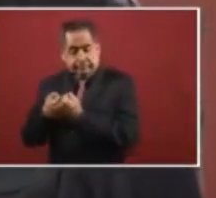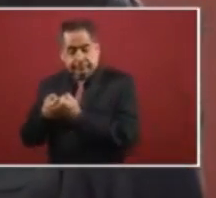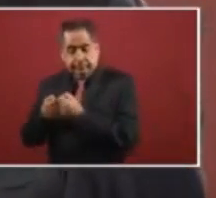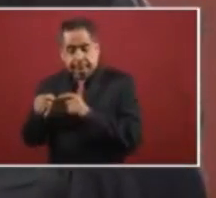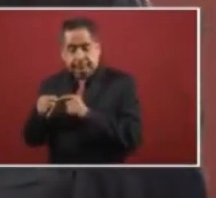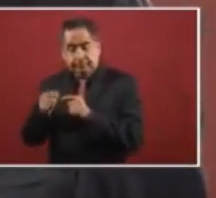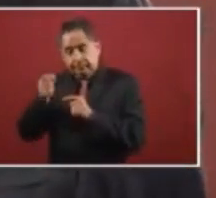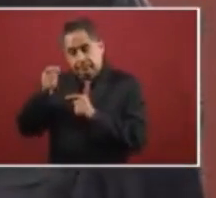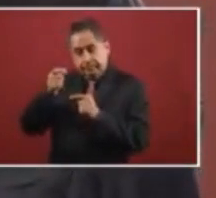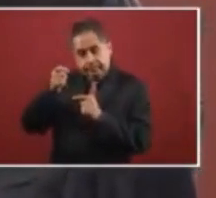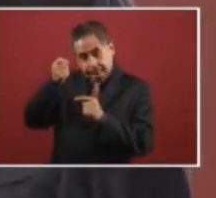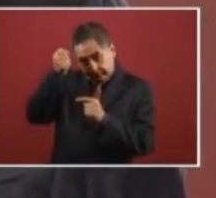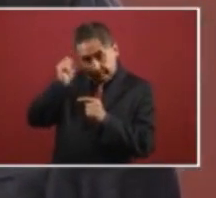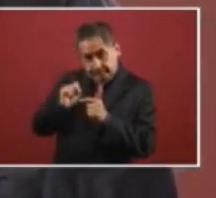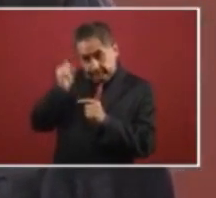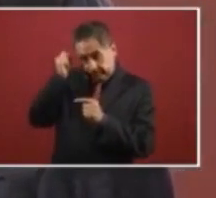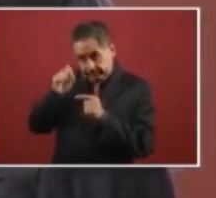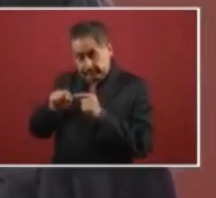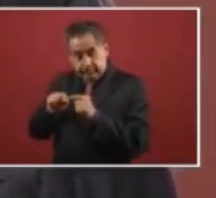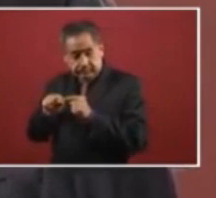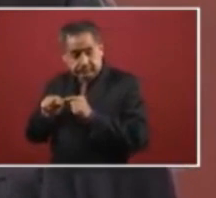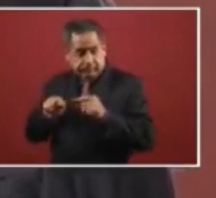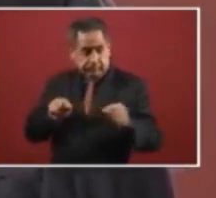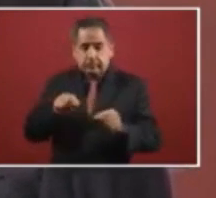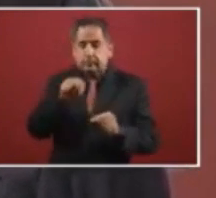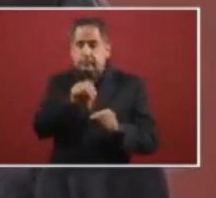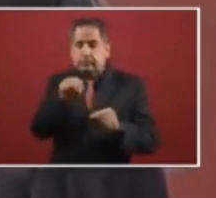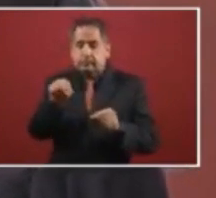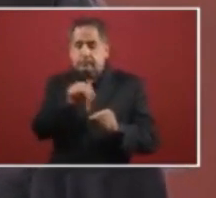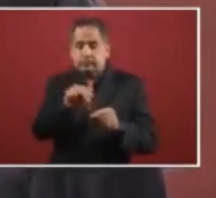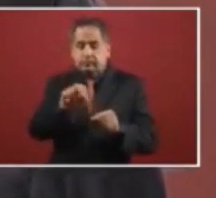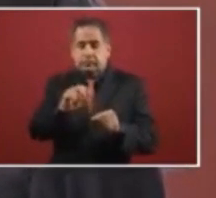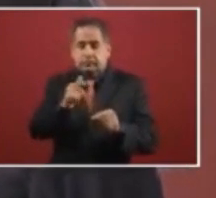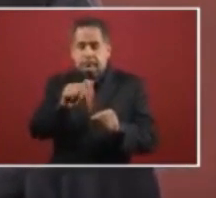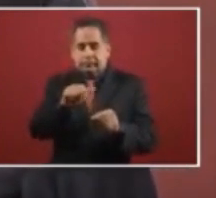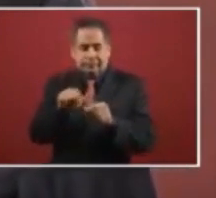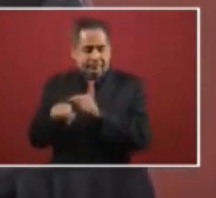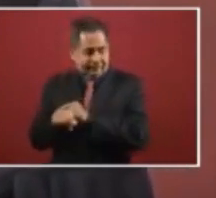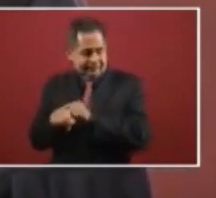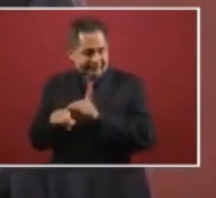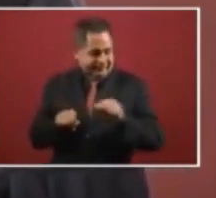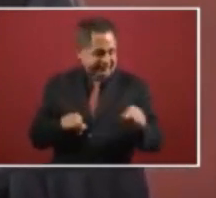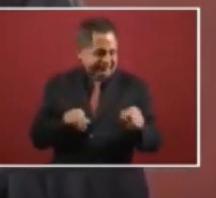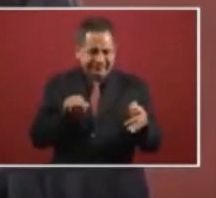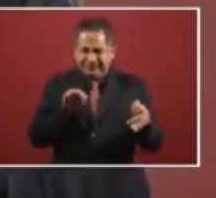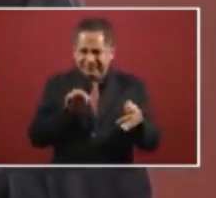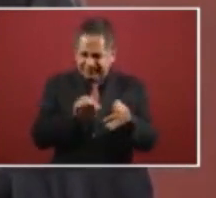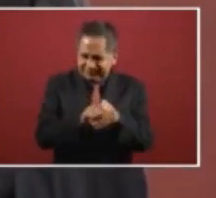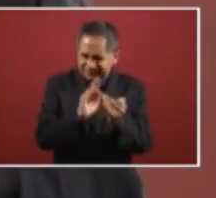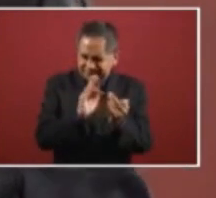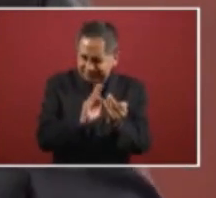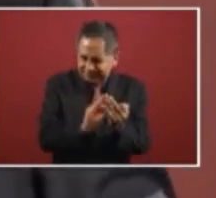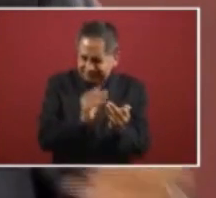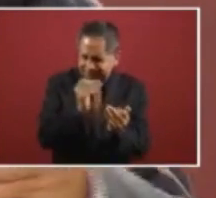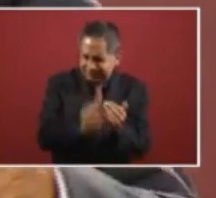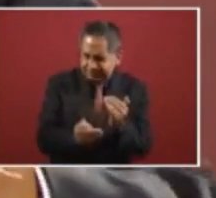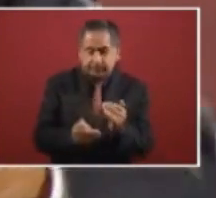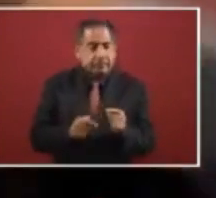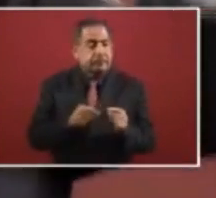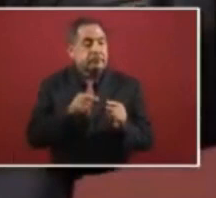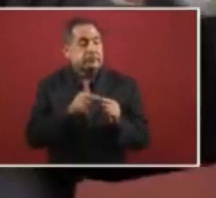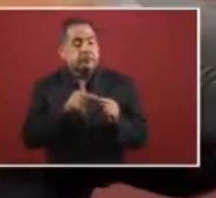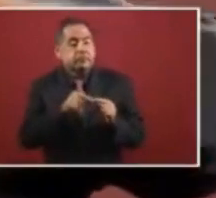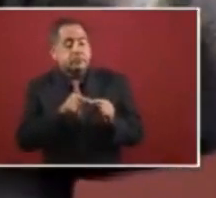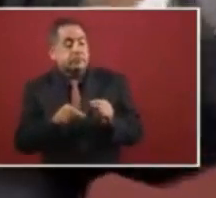It's almost to the limits of Sinaloa to Morales. But